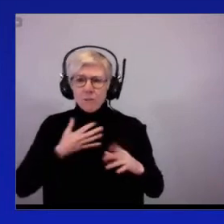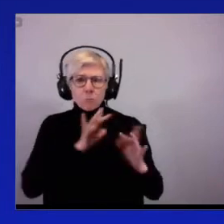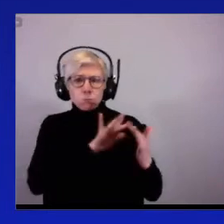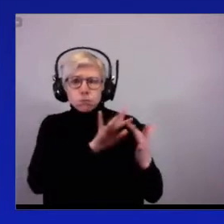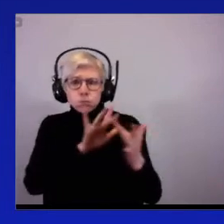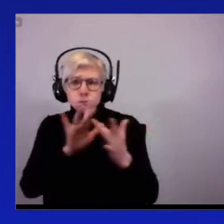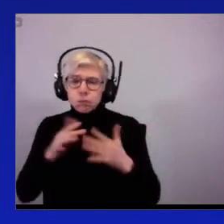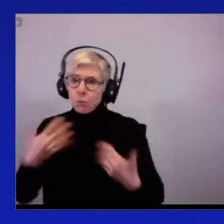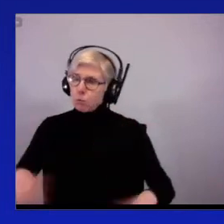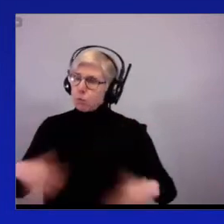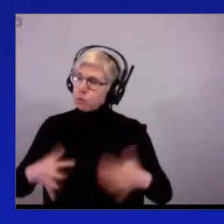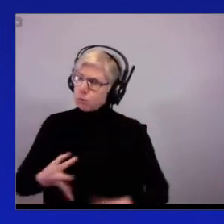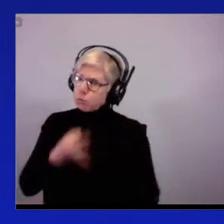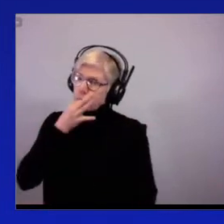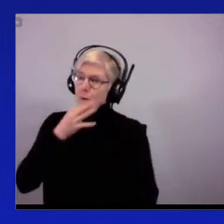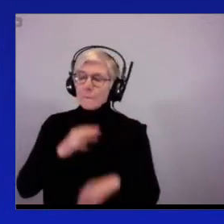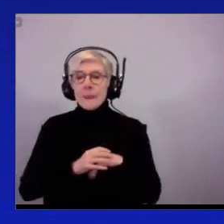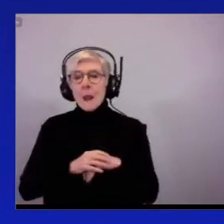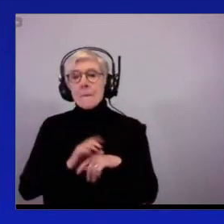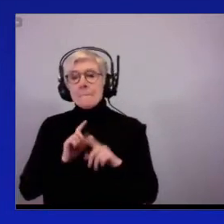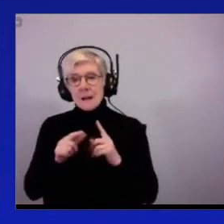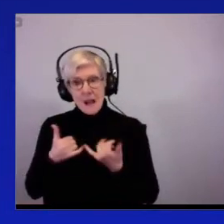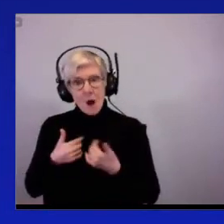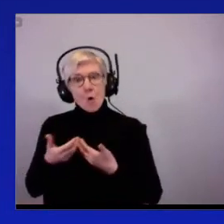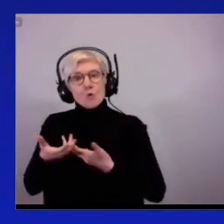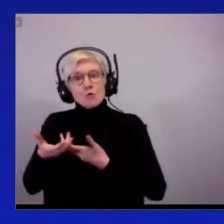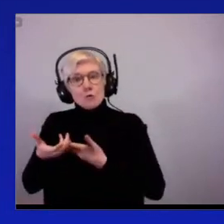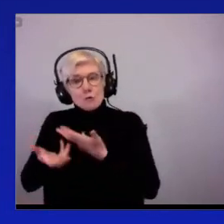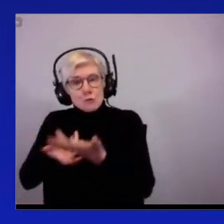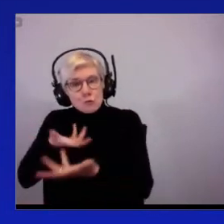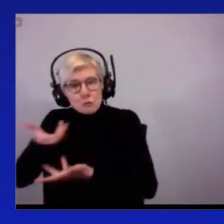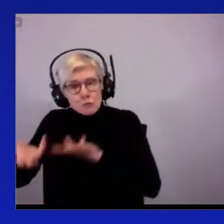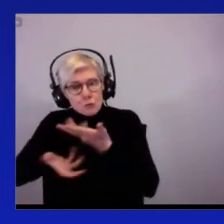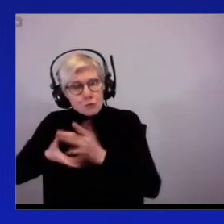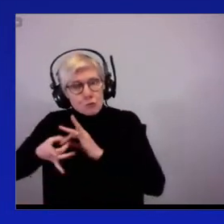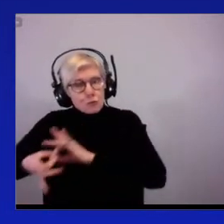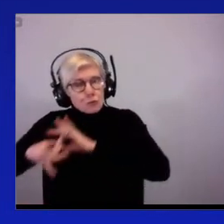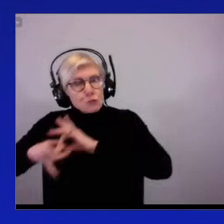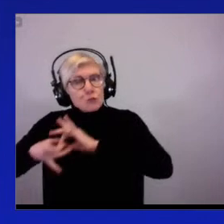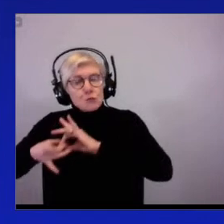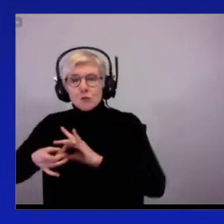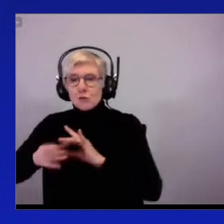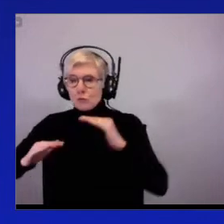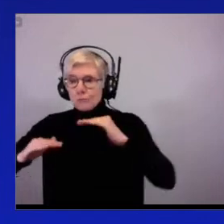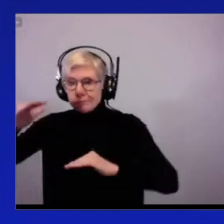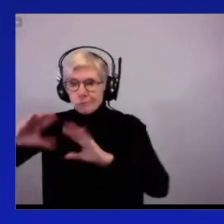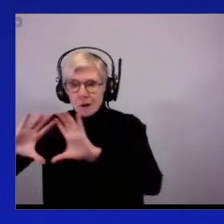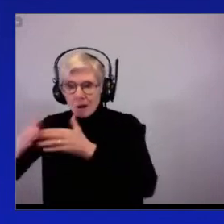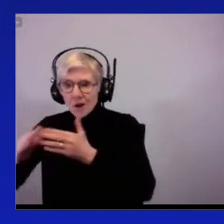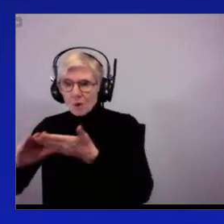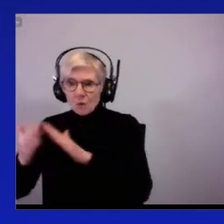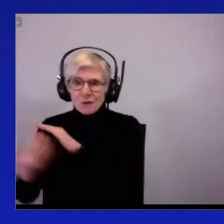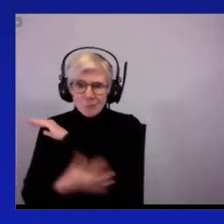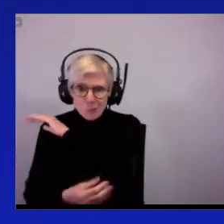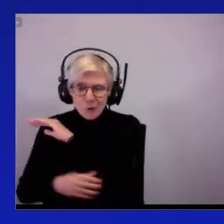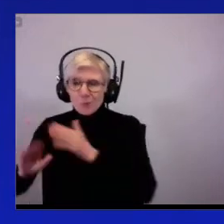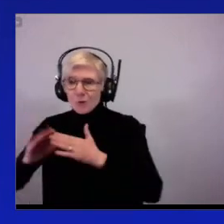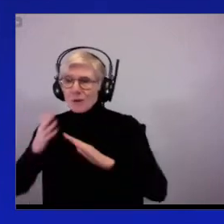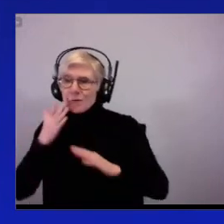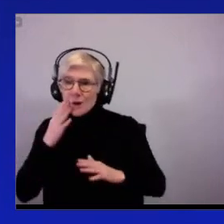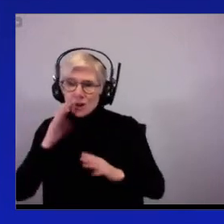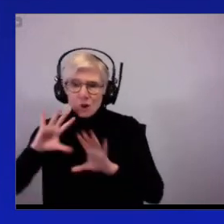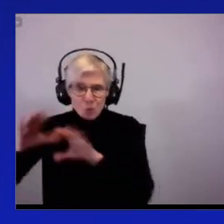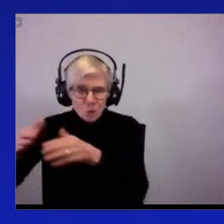slowly building trust in racialized communities with these types of processes, we also know that vaccine hesitancy is going to be one of the